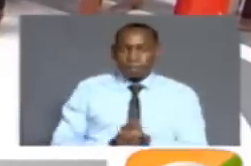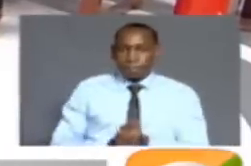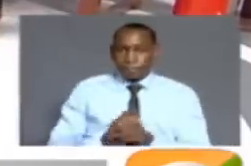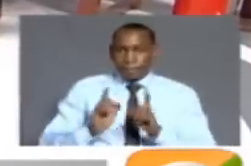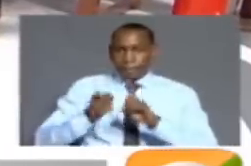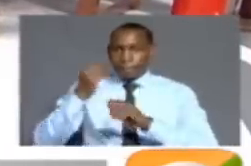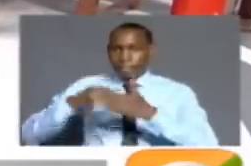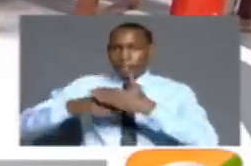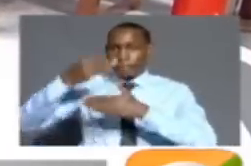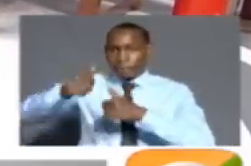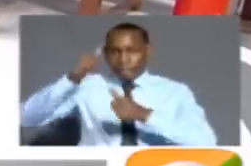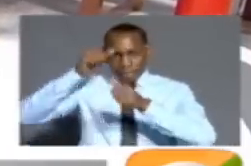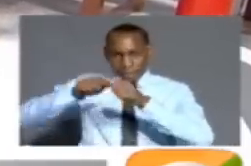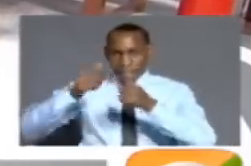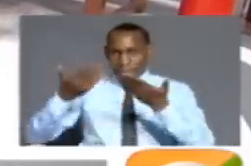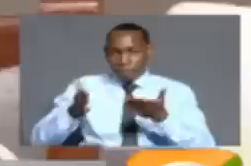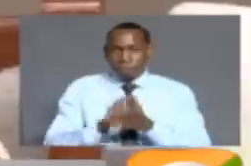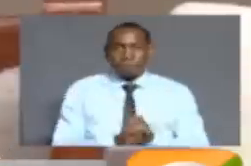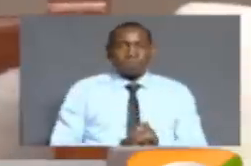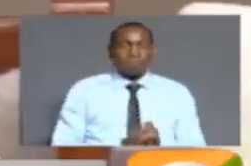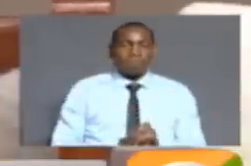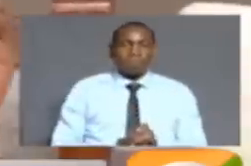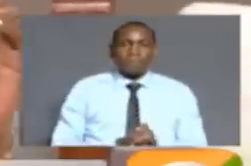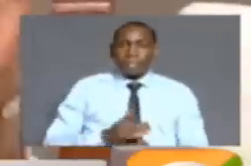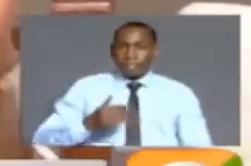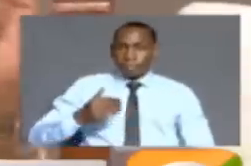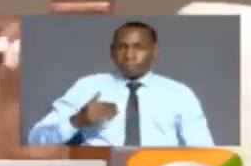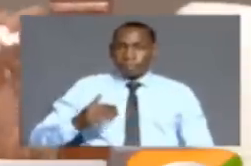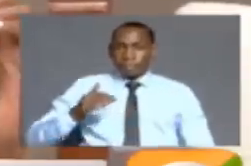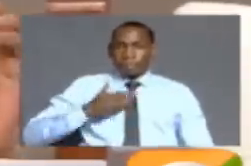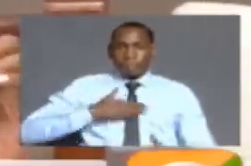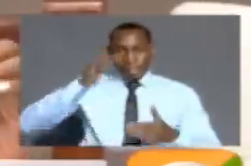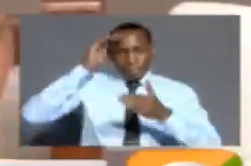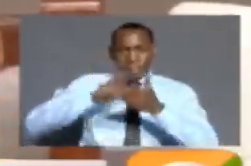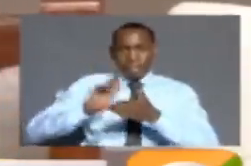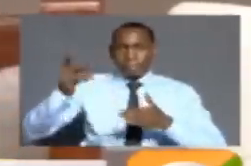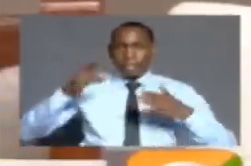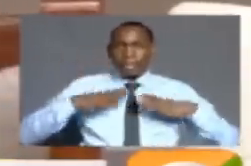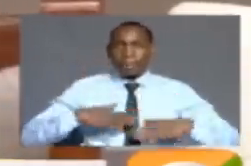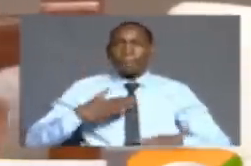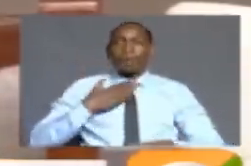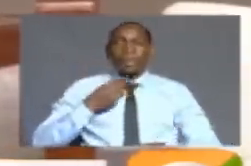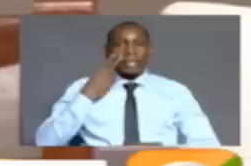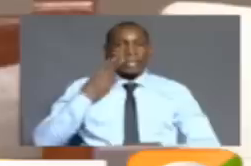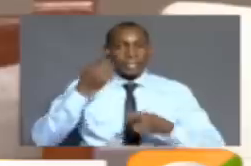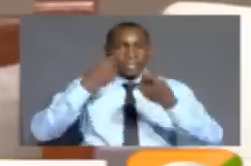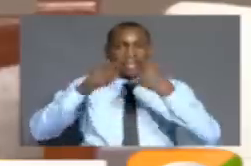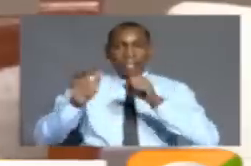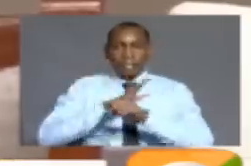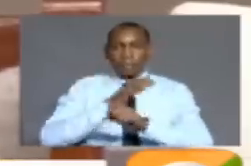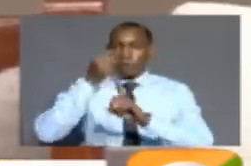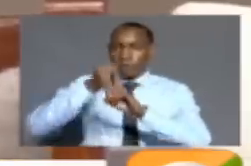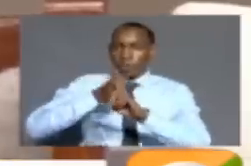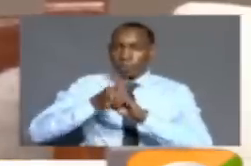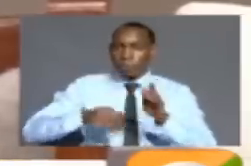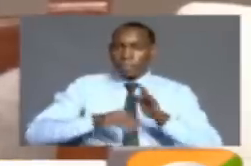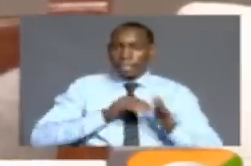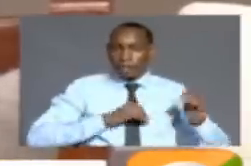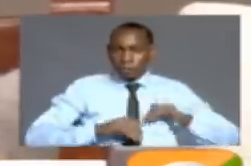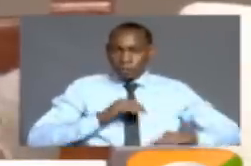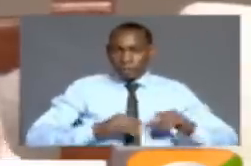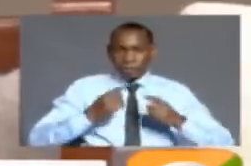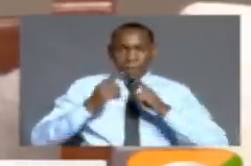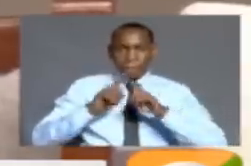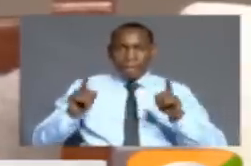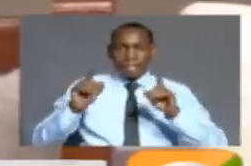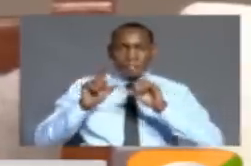Let me talk a bit on legacy before I get there. Real quick on the corruption. Okay. I believe Kenyans want to see a successful fight on corruption. However, like I said